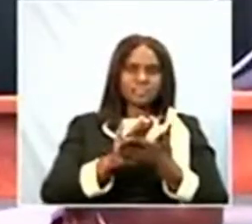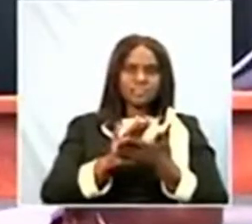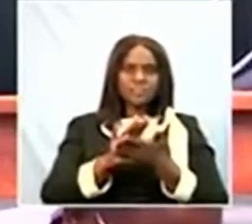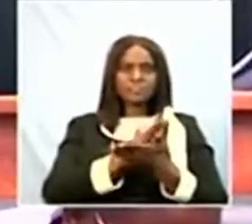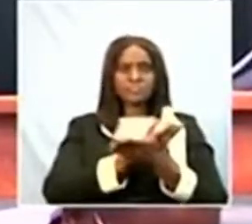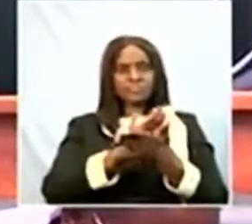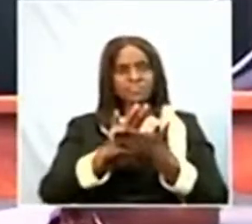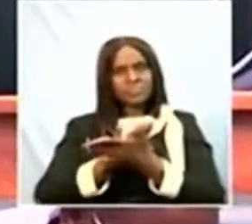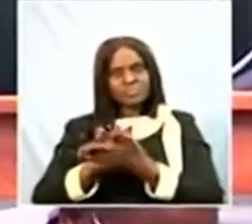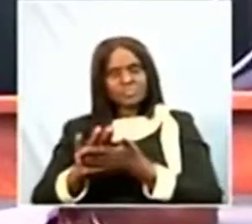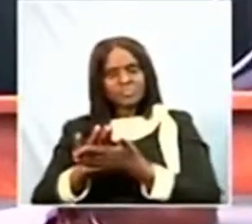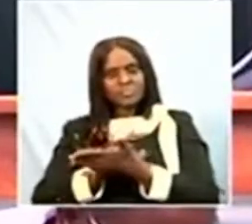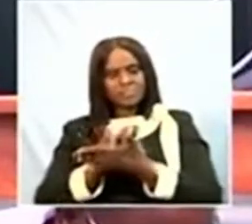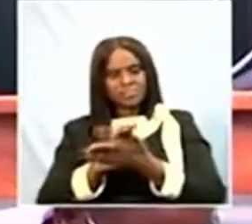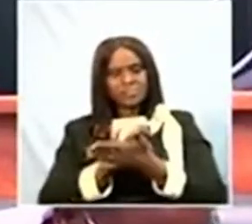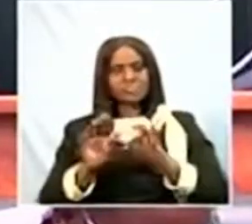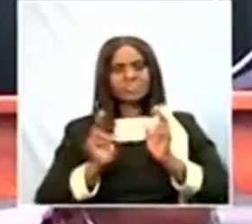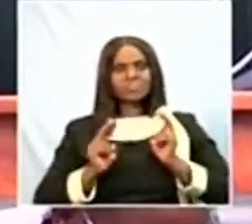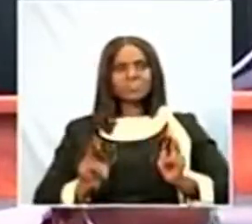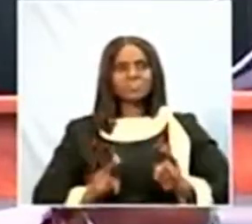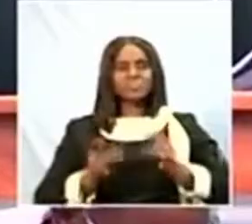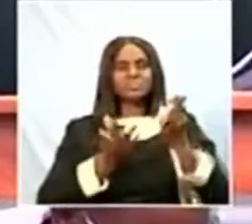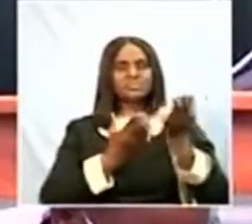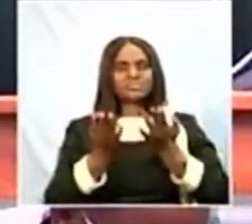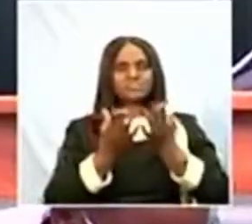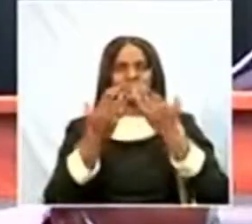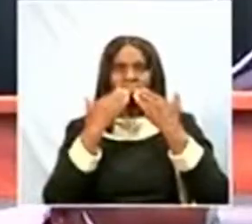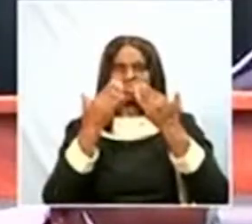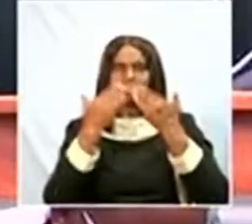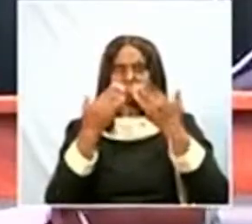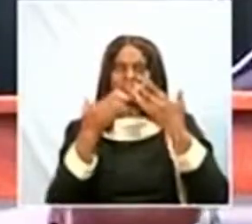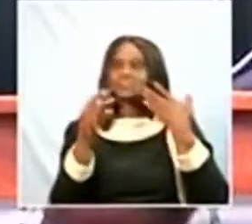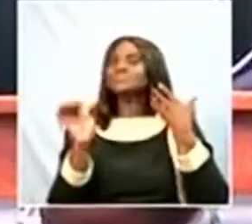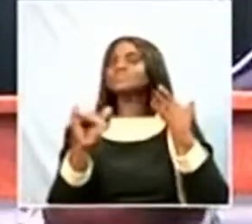public health services. I thank you.